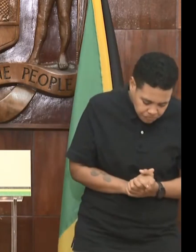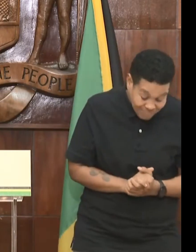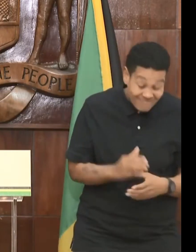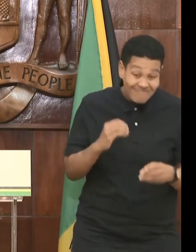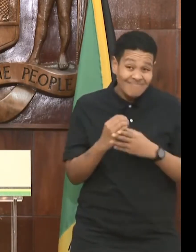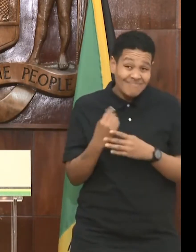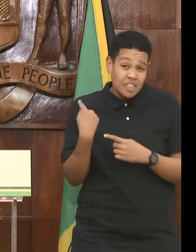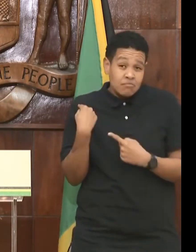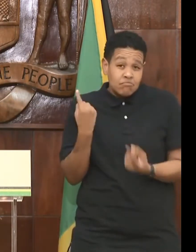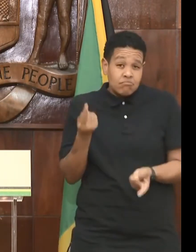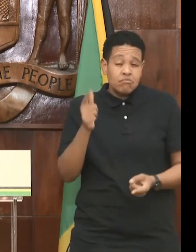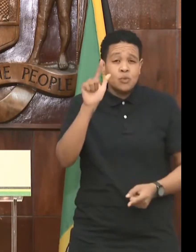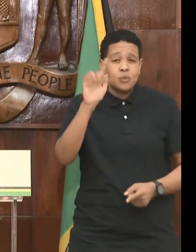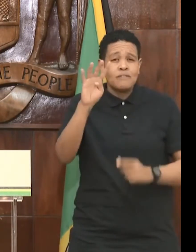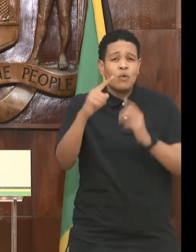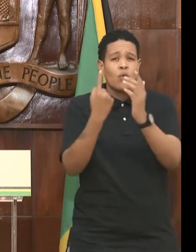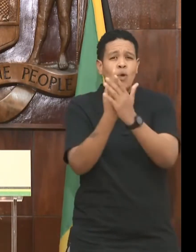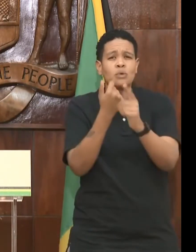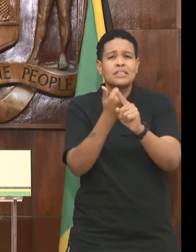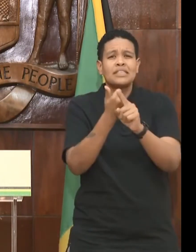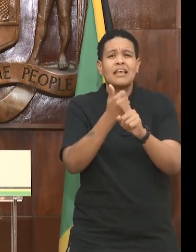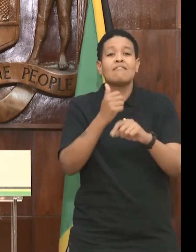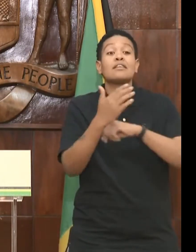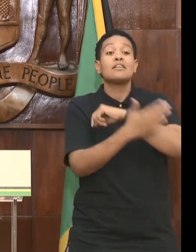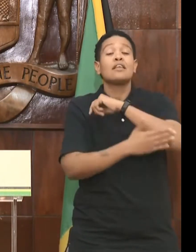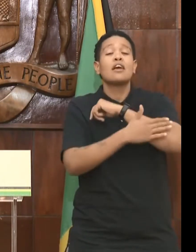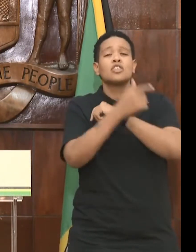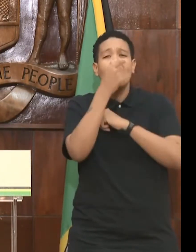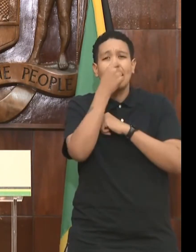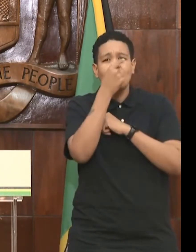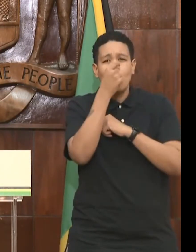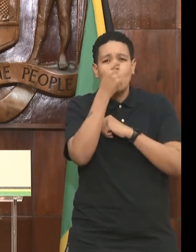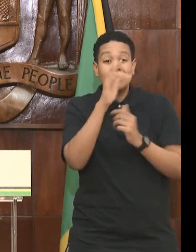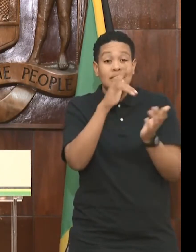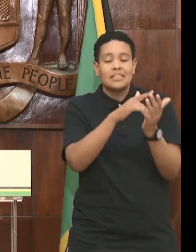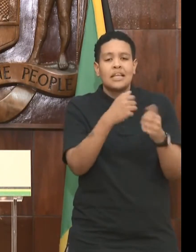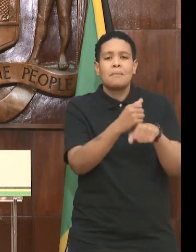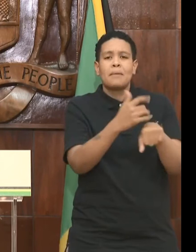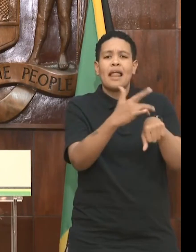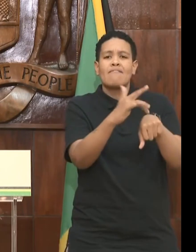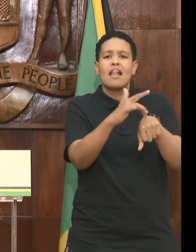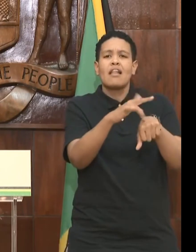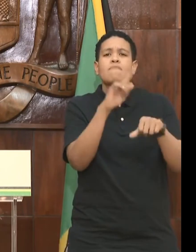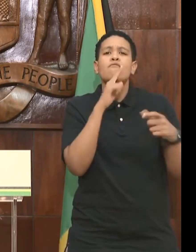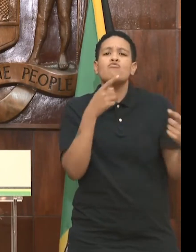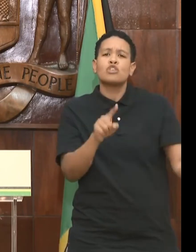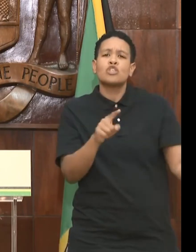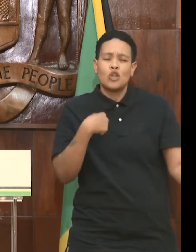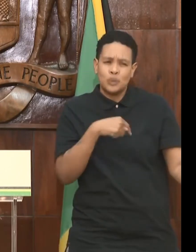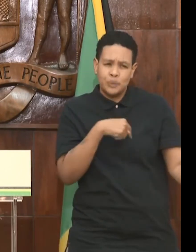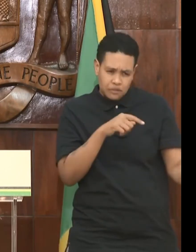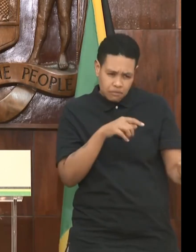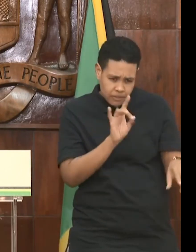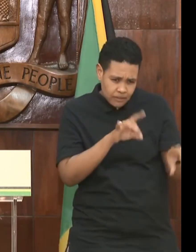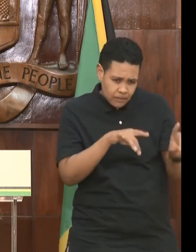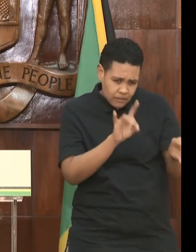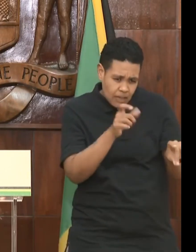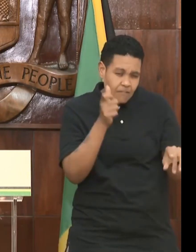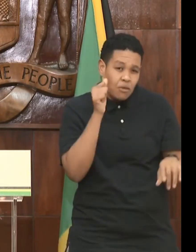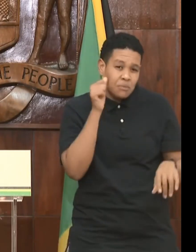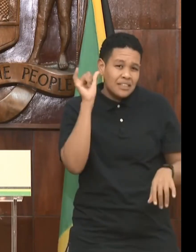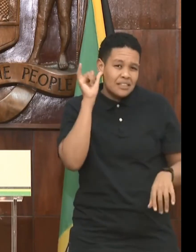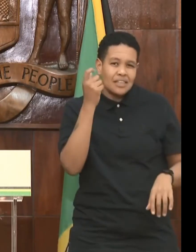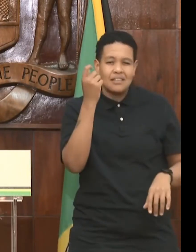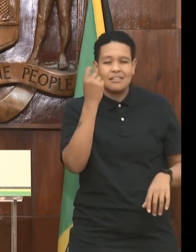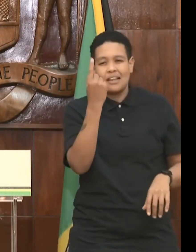In the last 24 hours, the National Influenza Center has made available the results that we were tracking from yesterday, 11